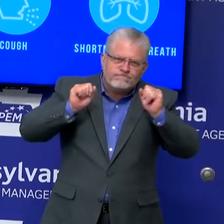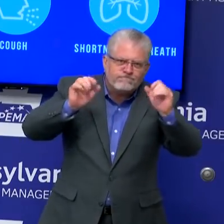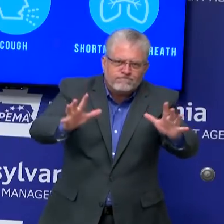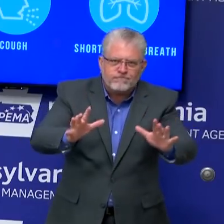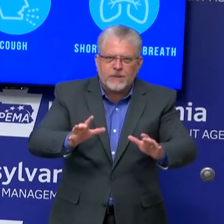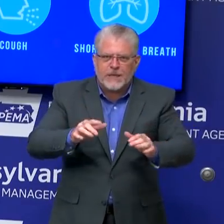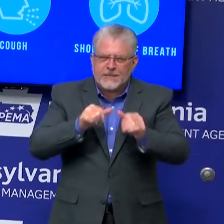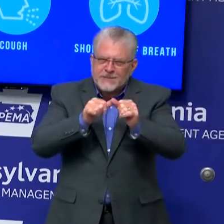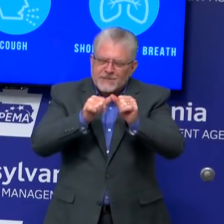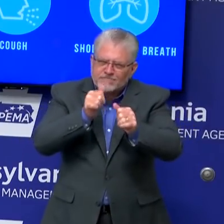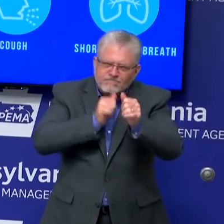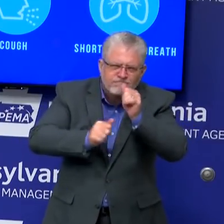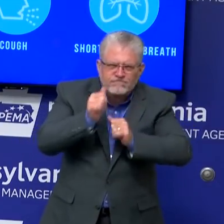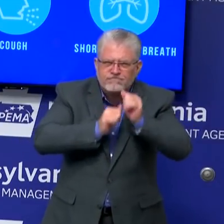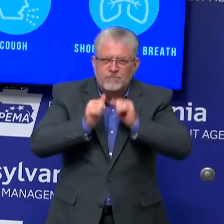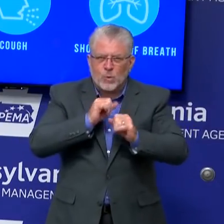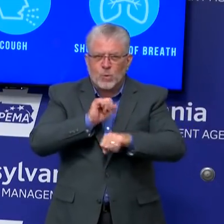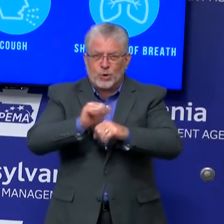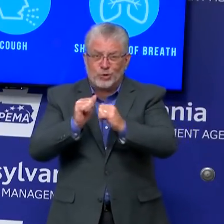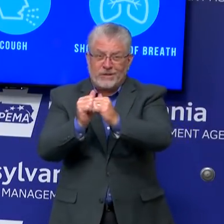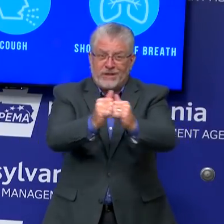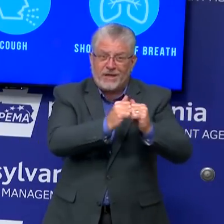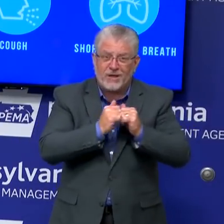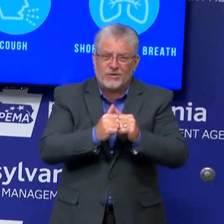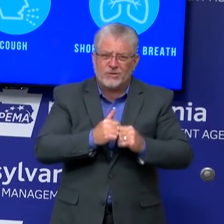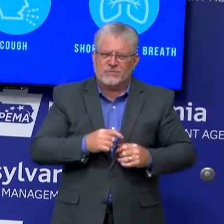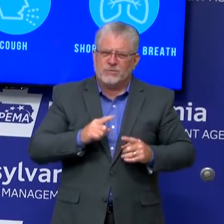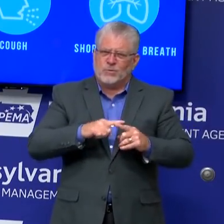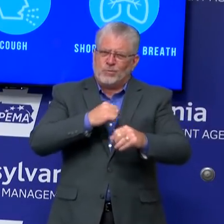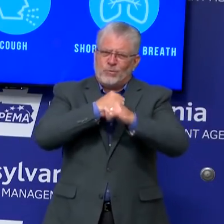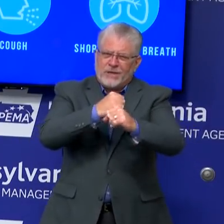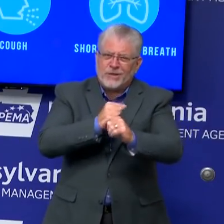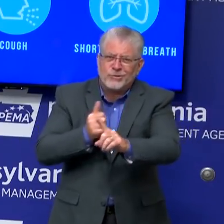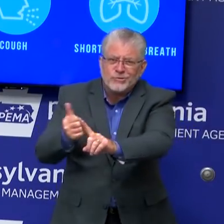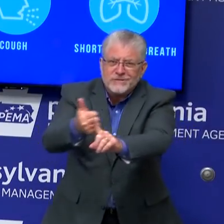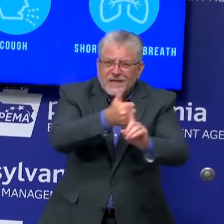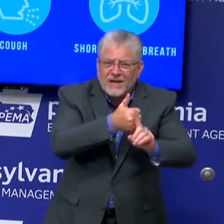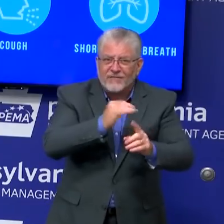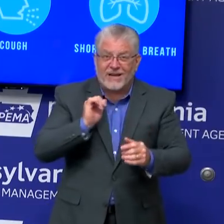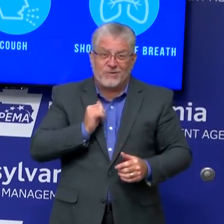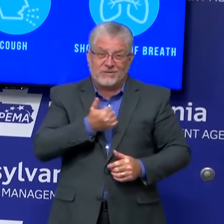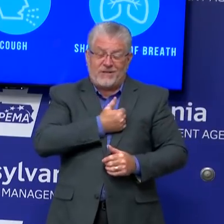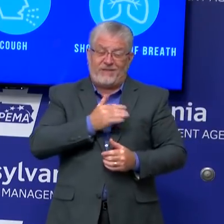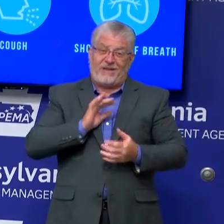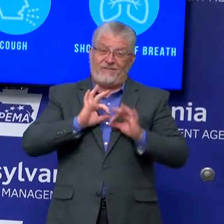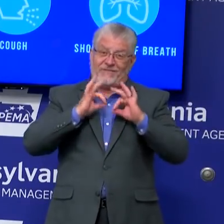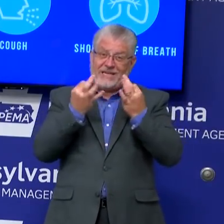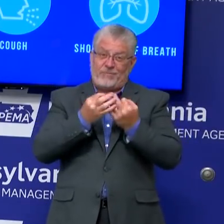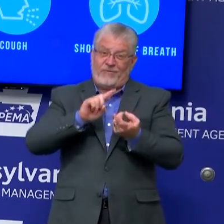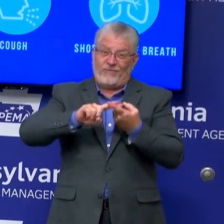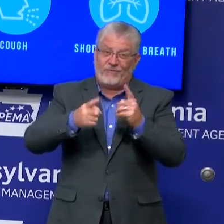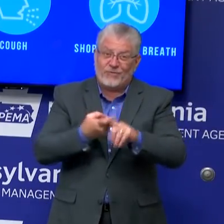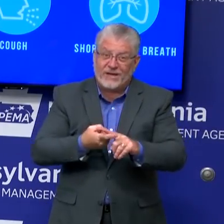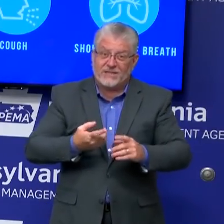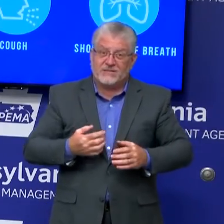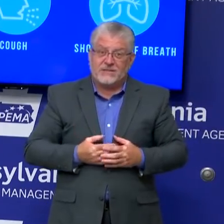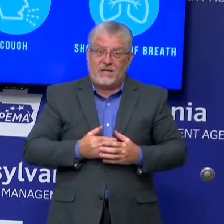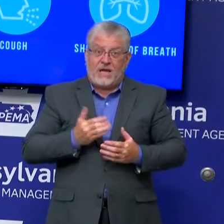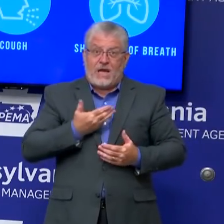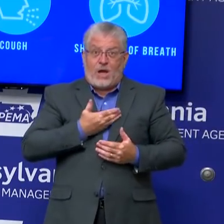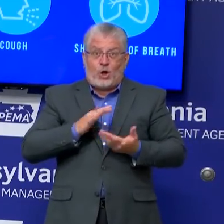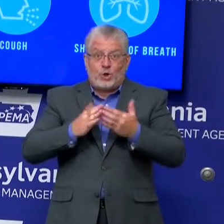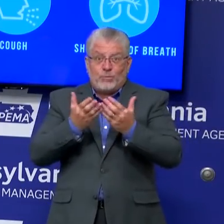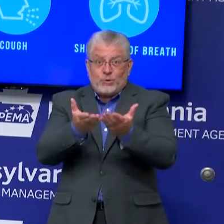to protect ourselves, our families, our friends, our businesses, and our communities from a further spread of